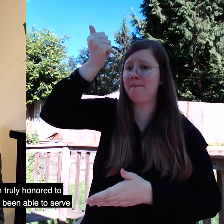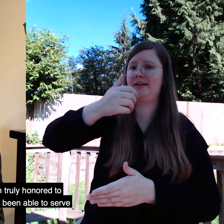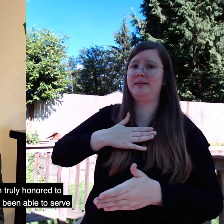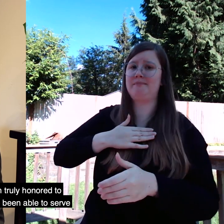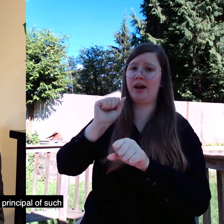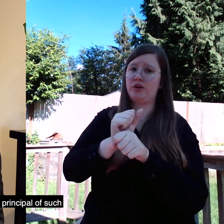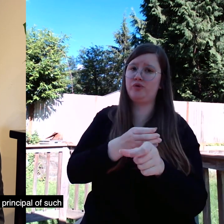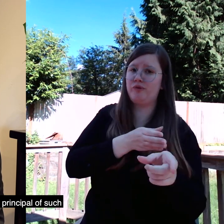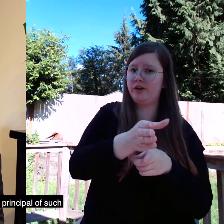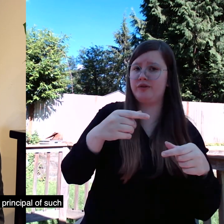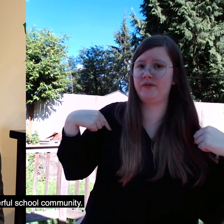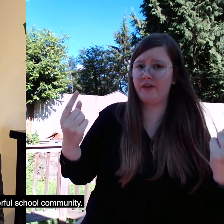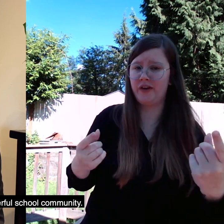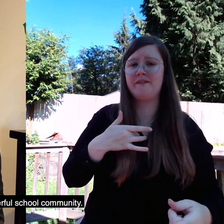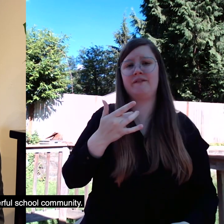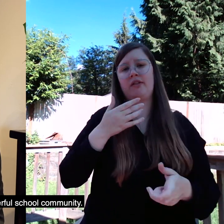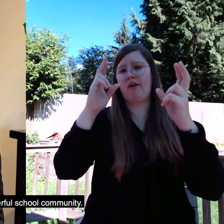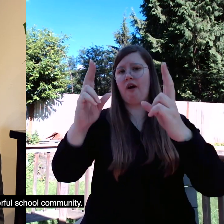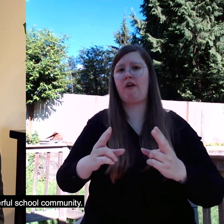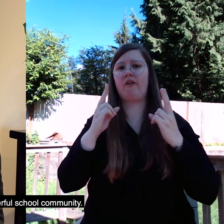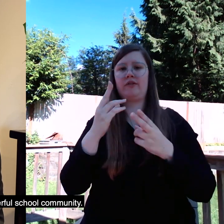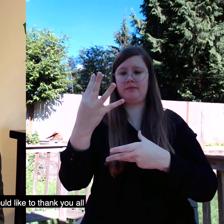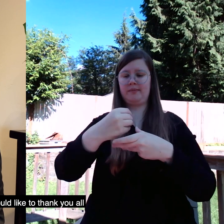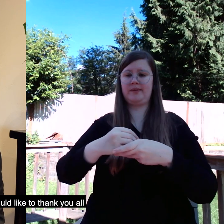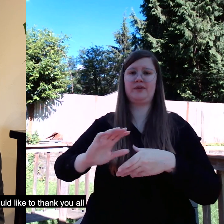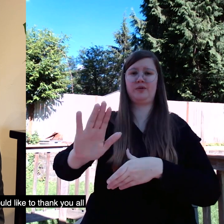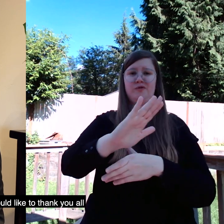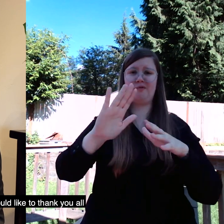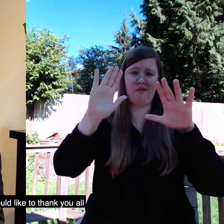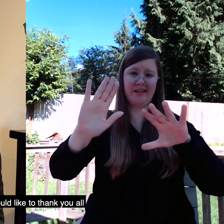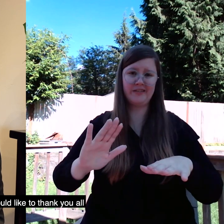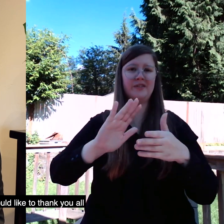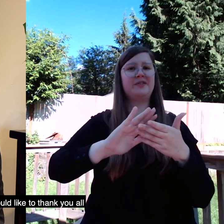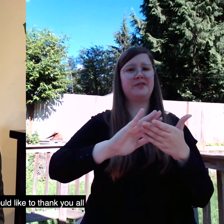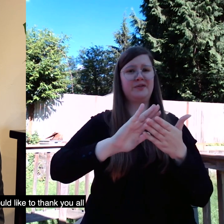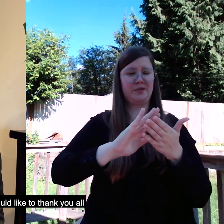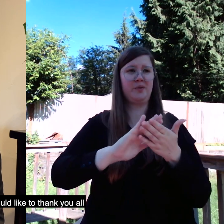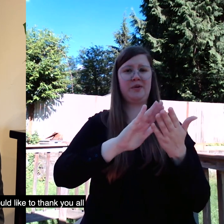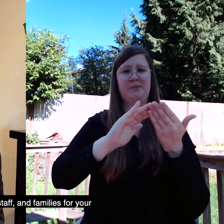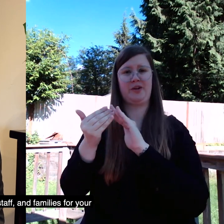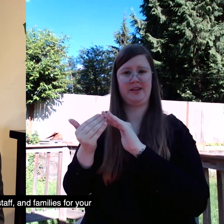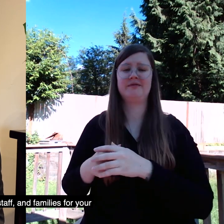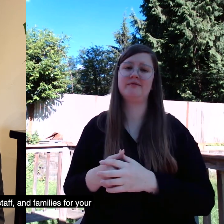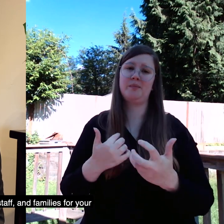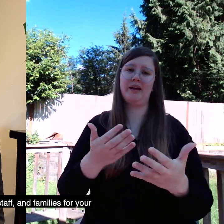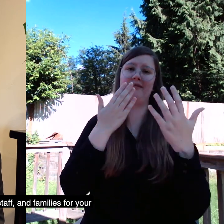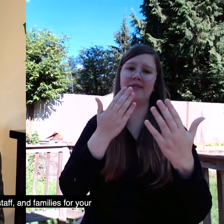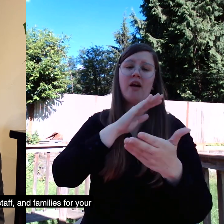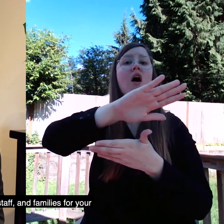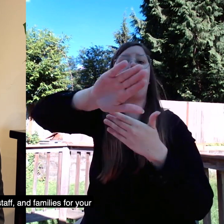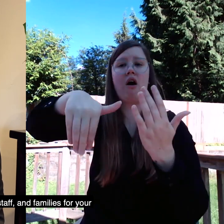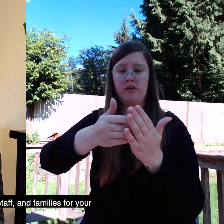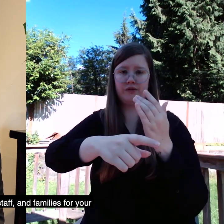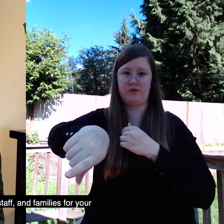have been able to serve as principal of such a wonderful school community, and I would like to thank you all,